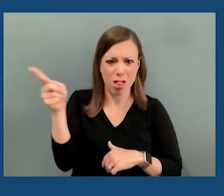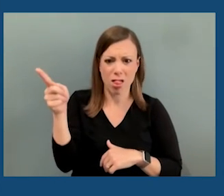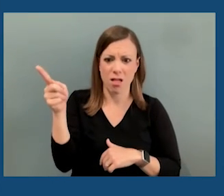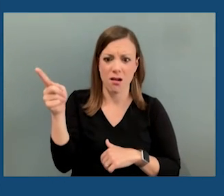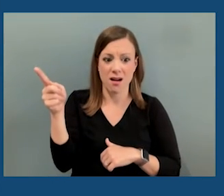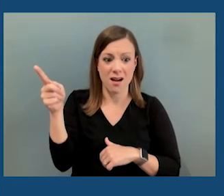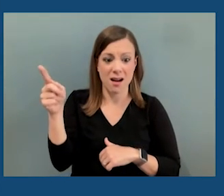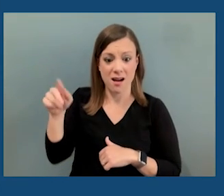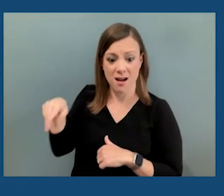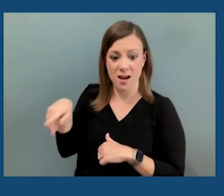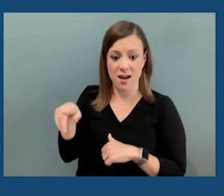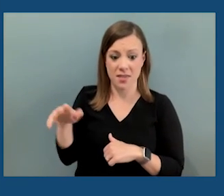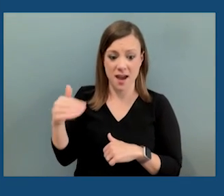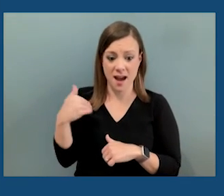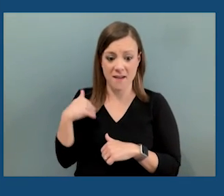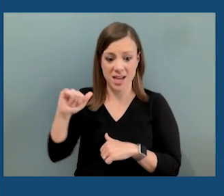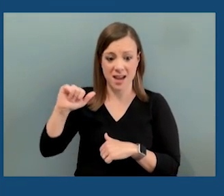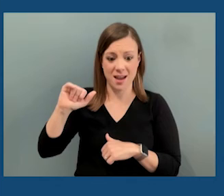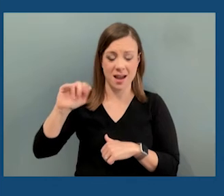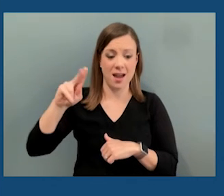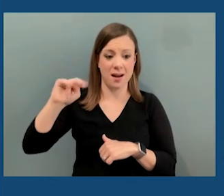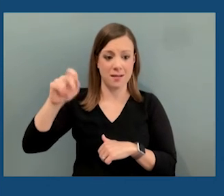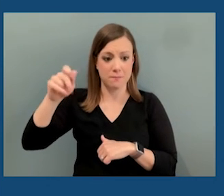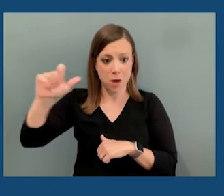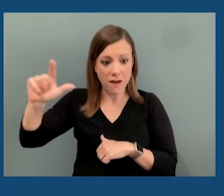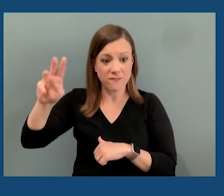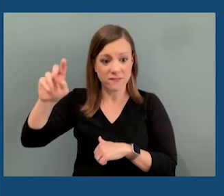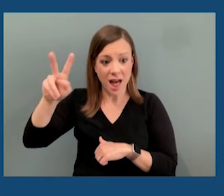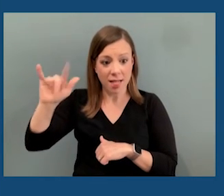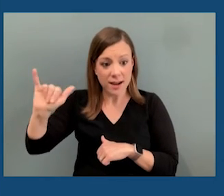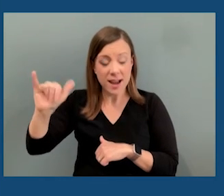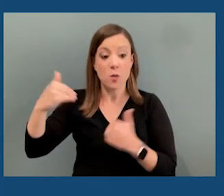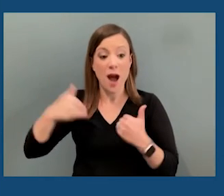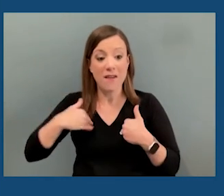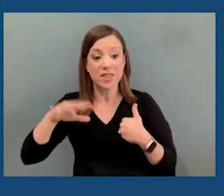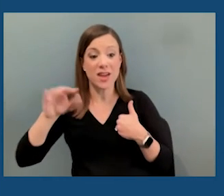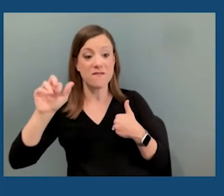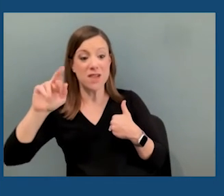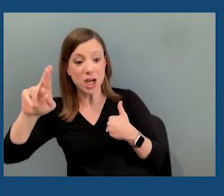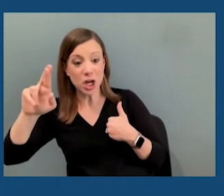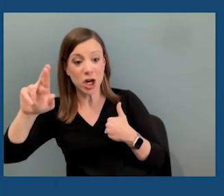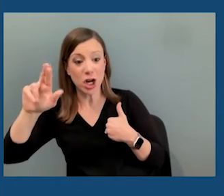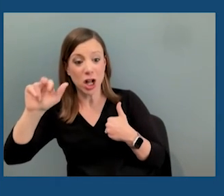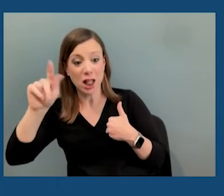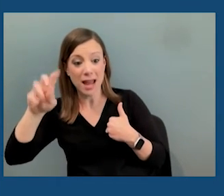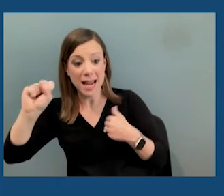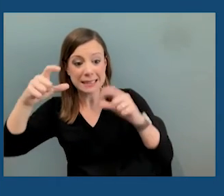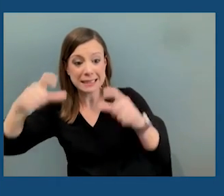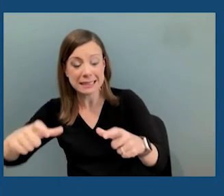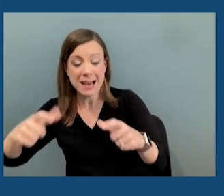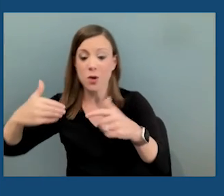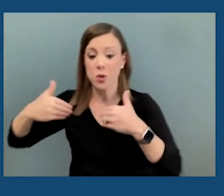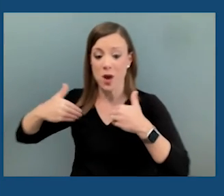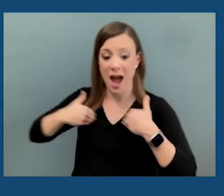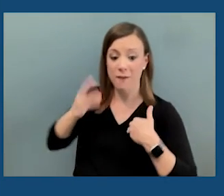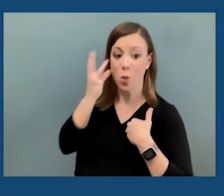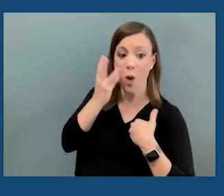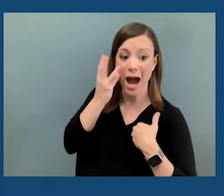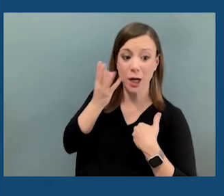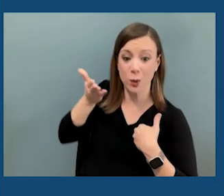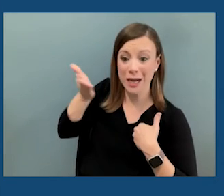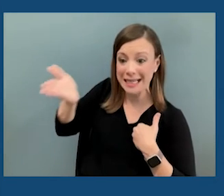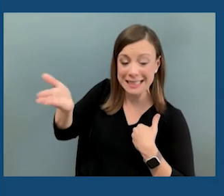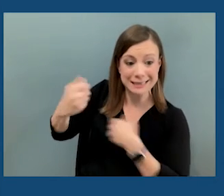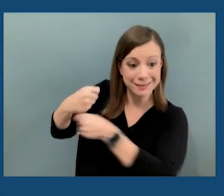Valley, I've got the Finger Lakes, I've got Long Island. I've got beautiful wineries. I will take you to the wineries. Whatever it